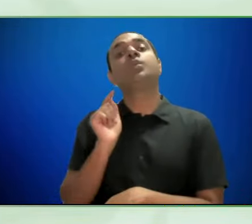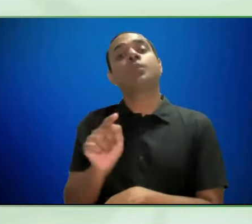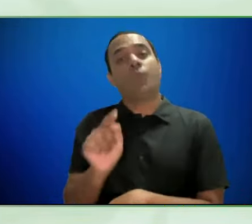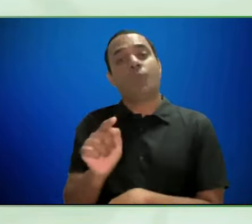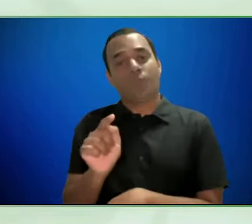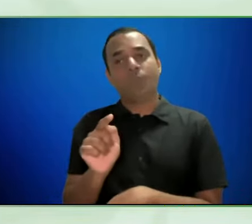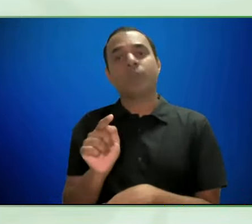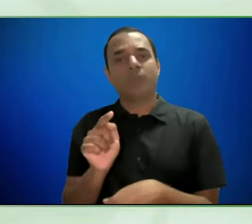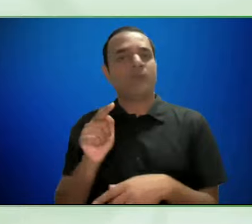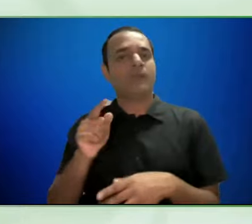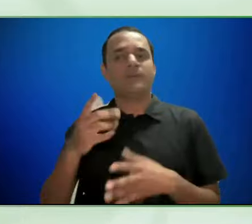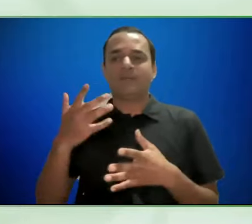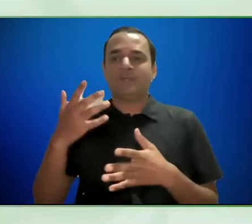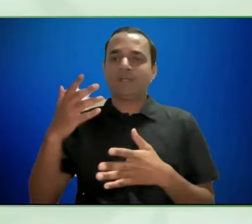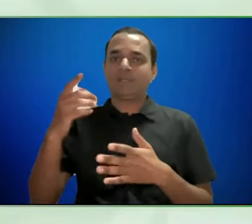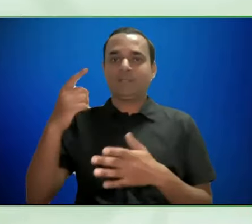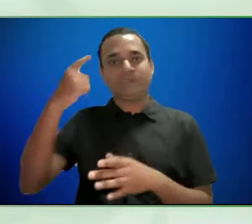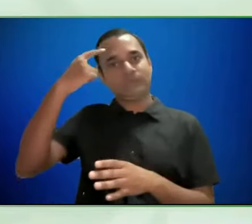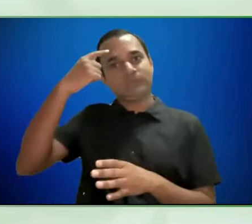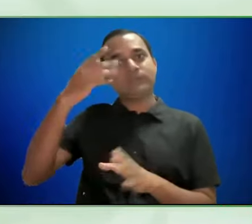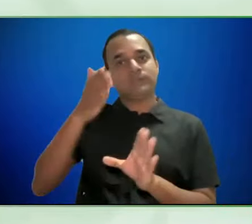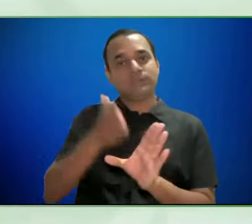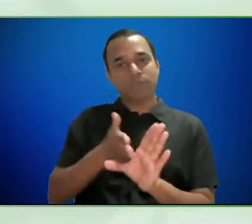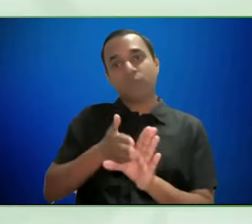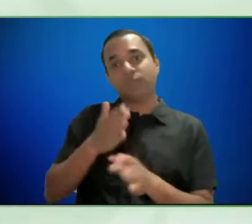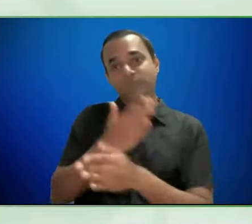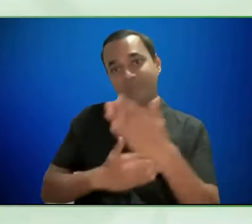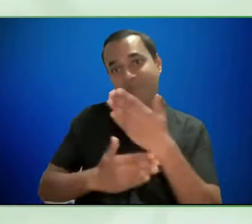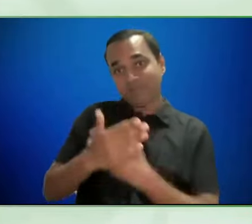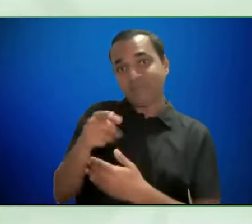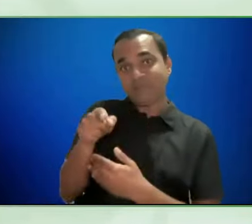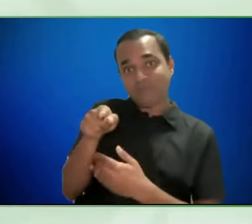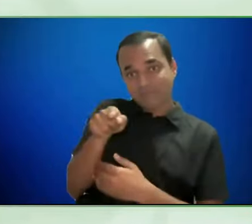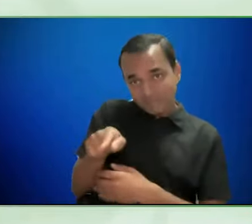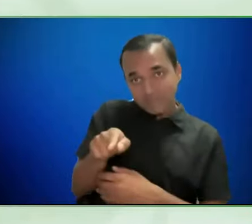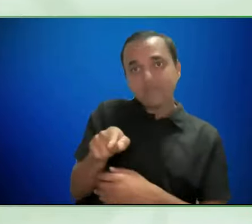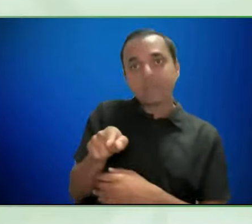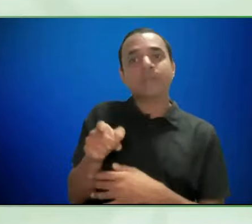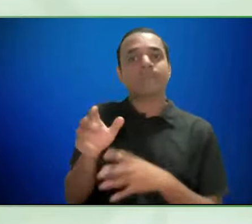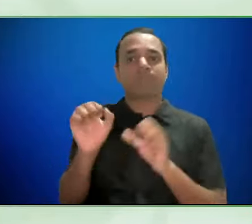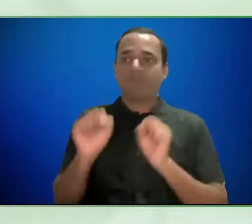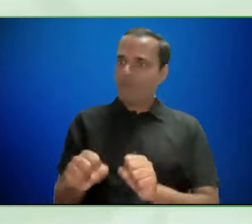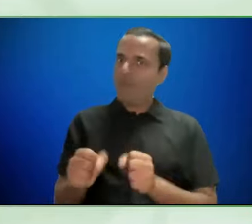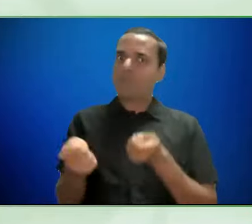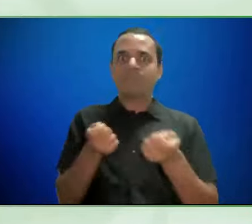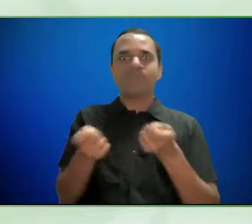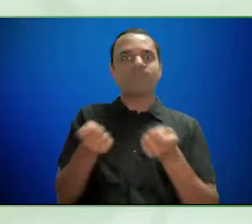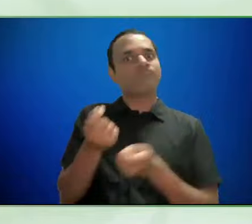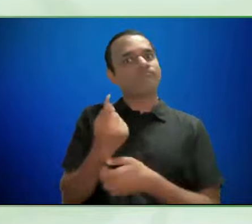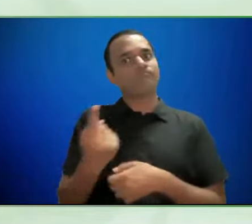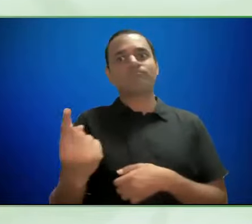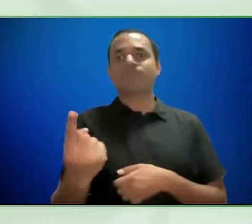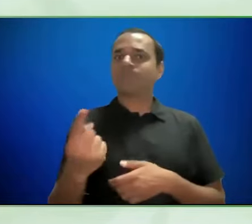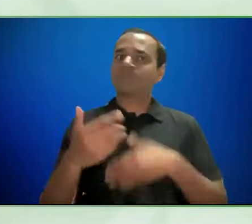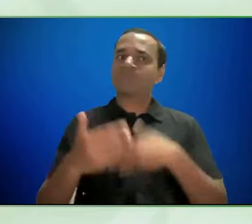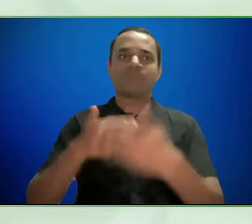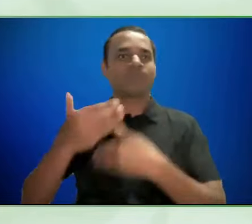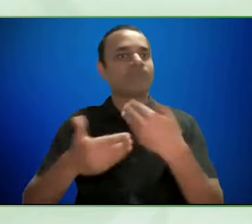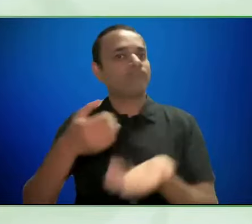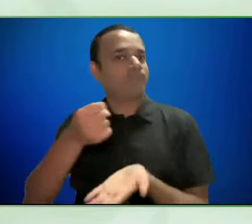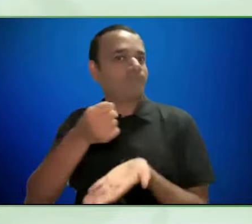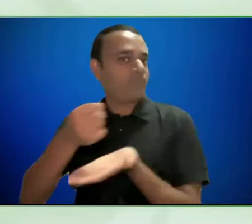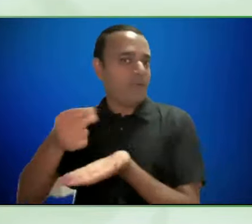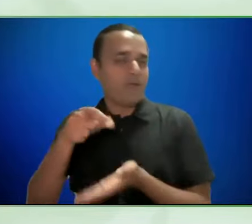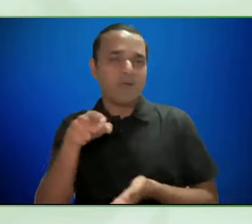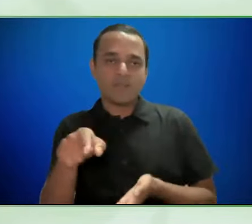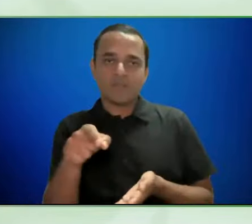A very professional yet clever one. And I decided to hire you, man. And then we realized, well, the company should all... I mean, Fionn's going to work